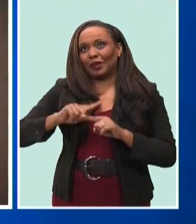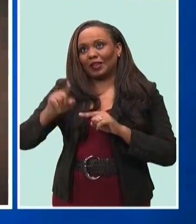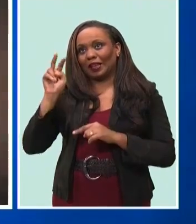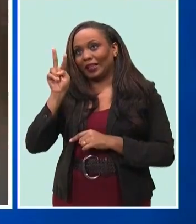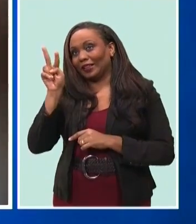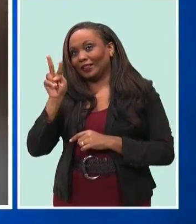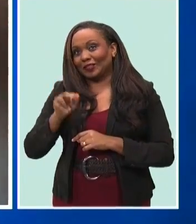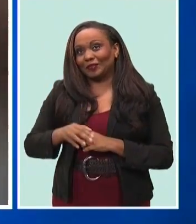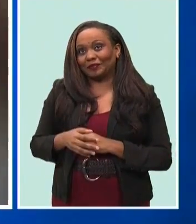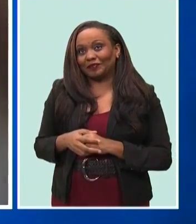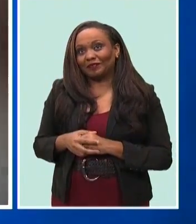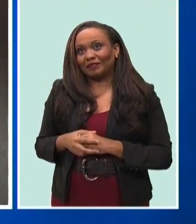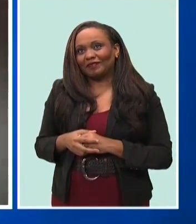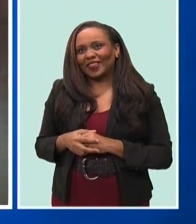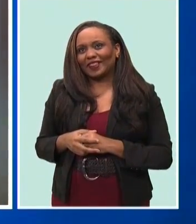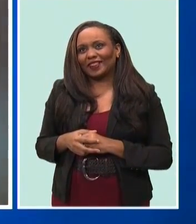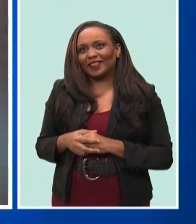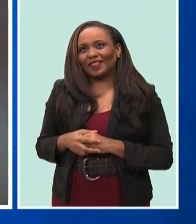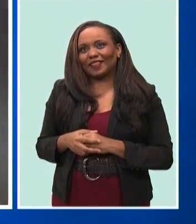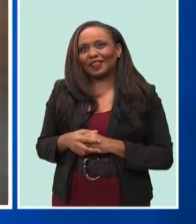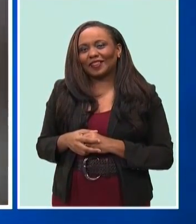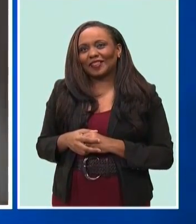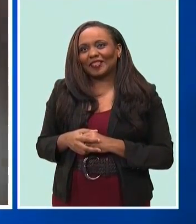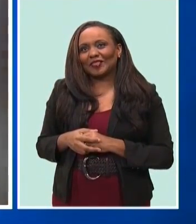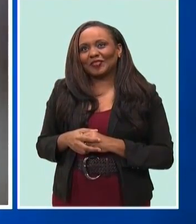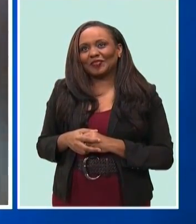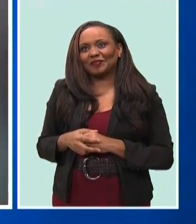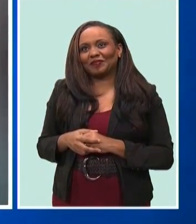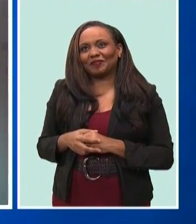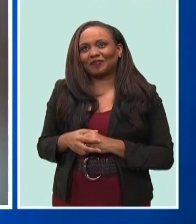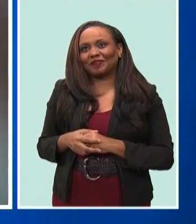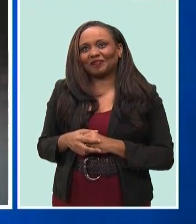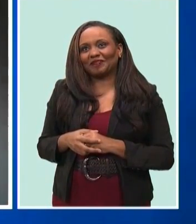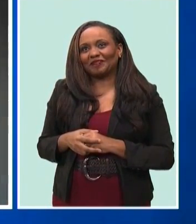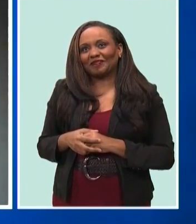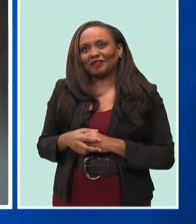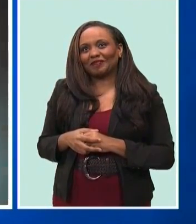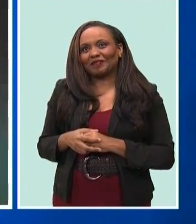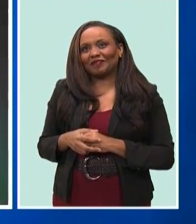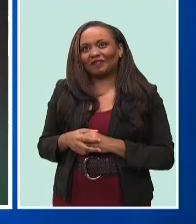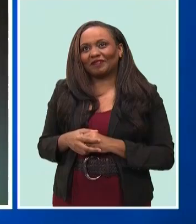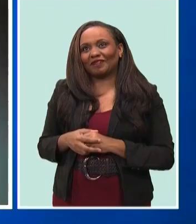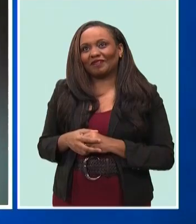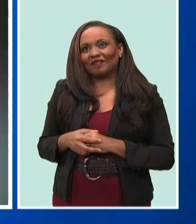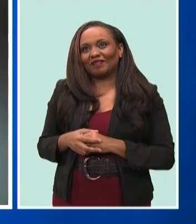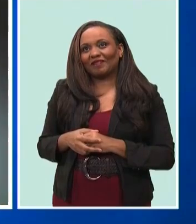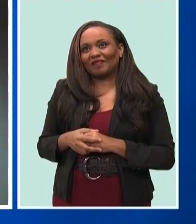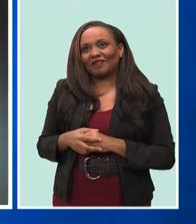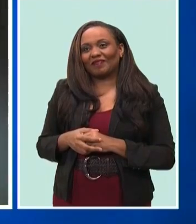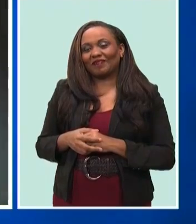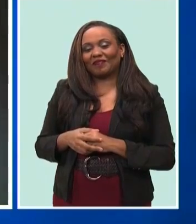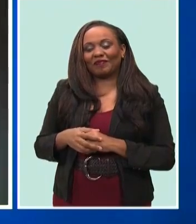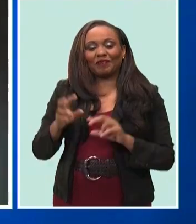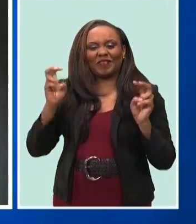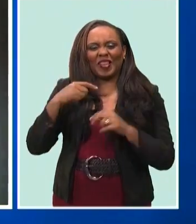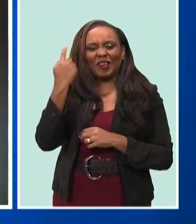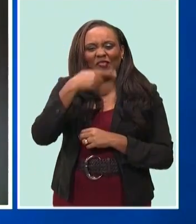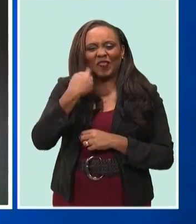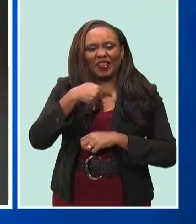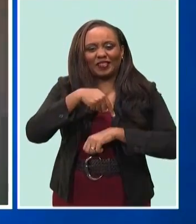Et vous pouvez aller voir sur ses réseaux sociaux, c'était prévu, il avait dit s'il marquait un bon but, il faisait un direct sur ses réseaux sociaux,